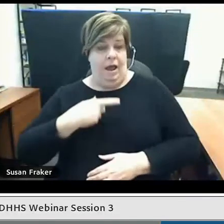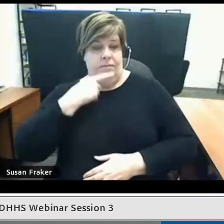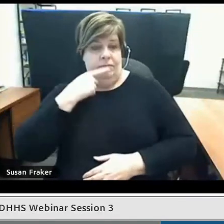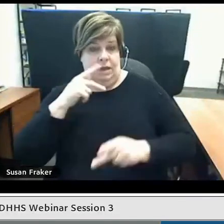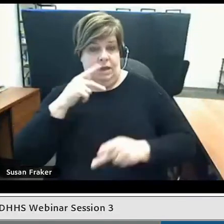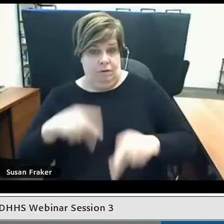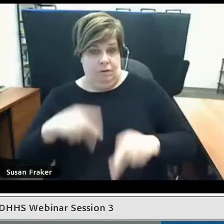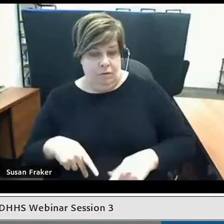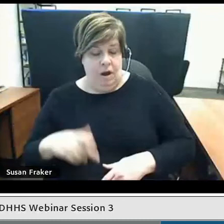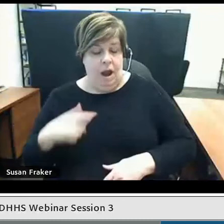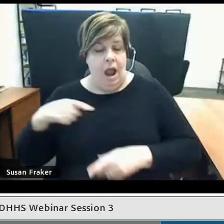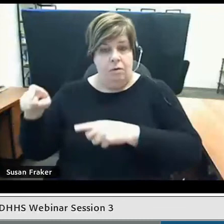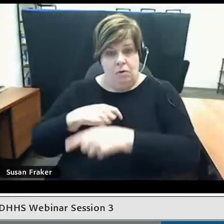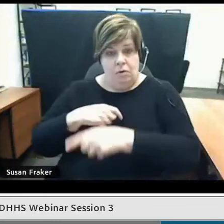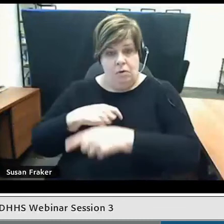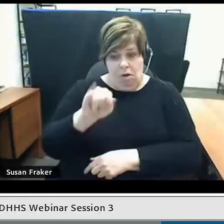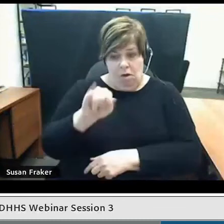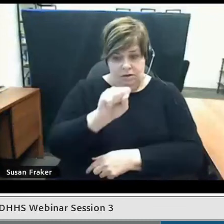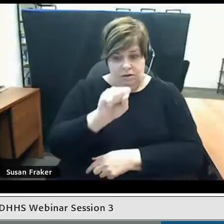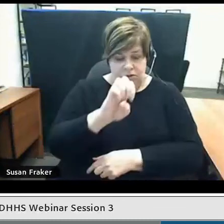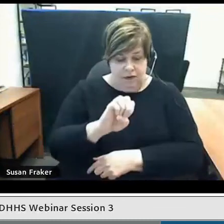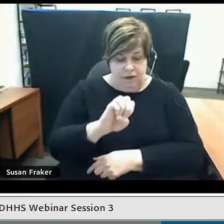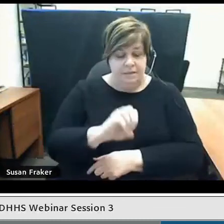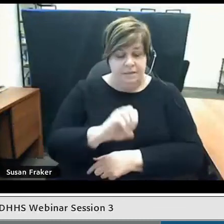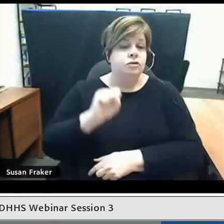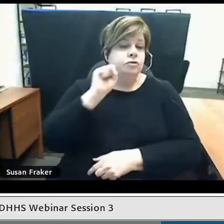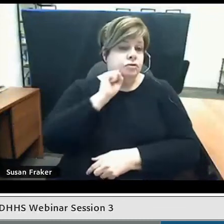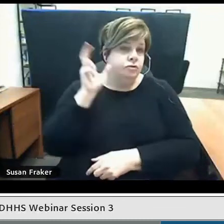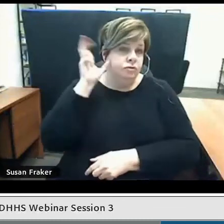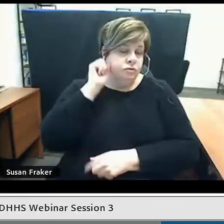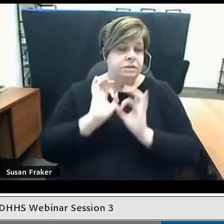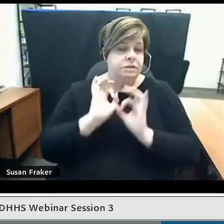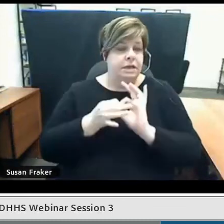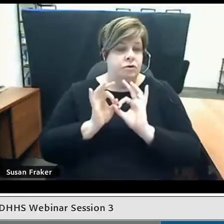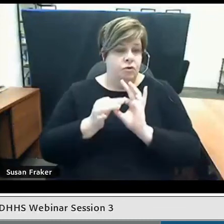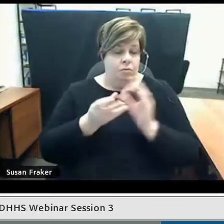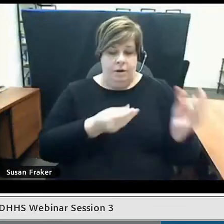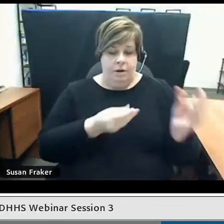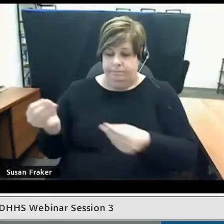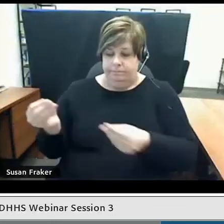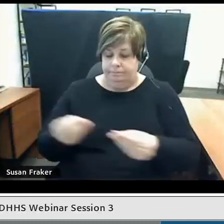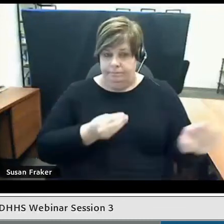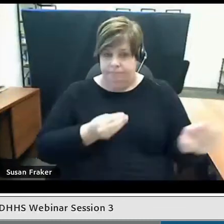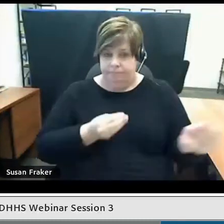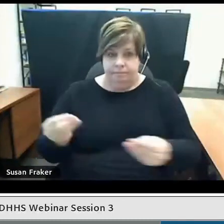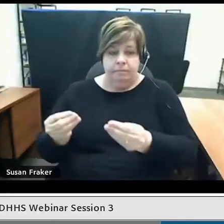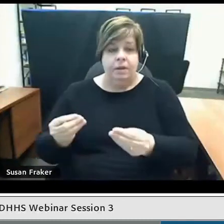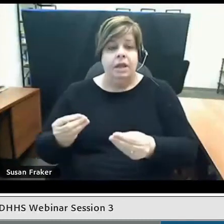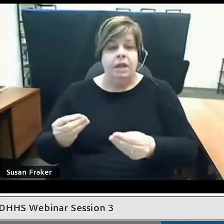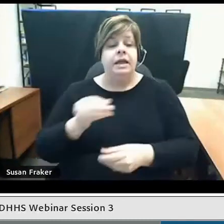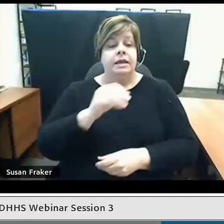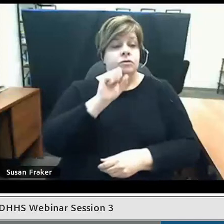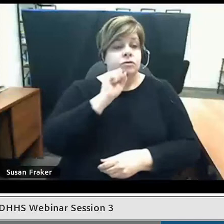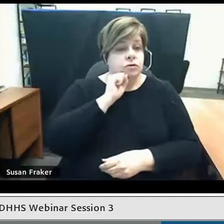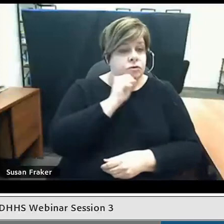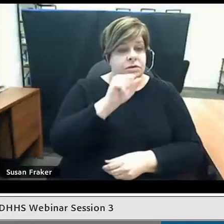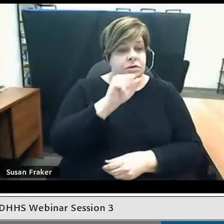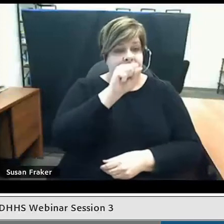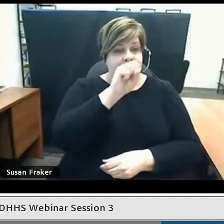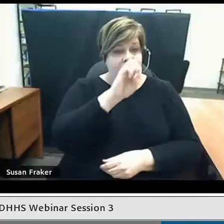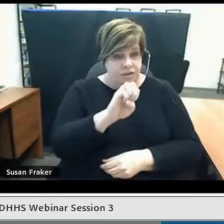would be calling Jesse. Susan would be interpreting for our phone call. Jesse and Susan would be seeing each other, and I would